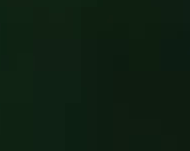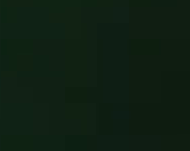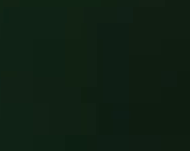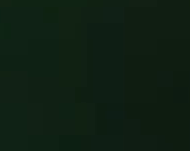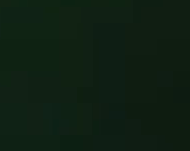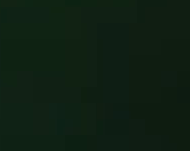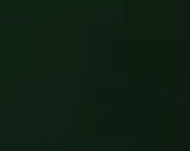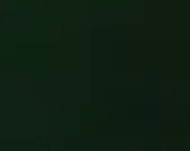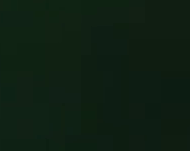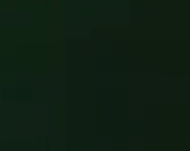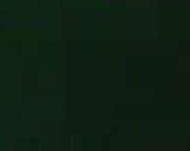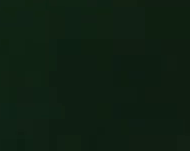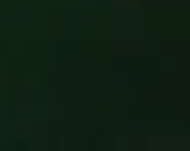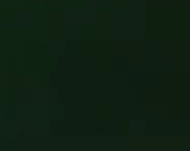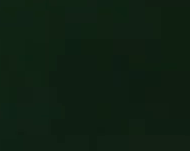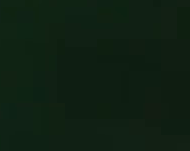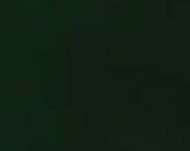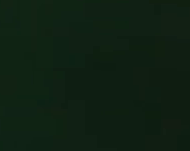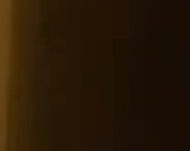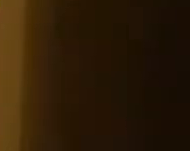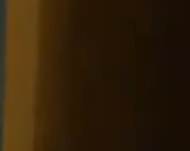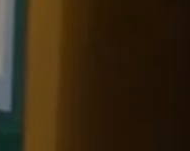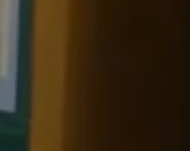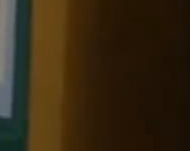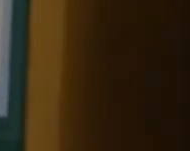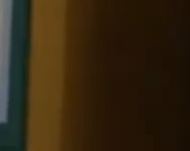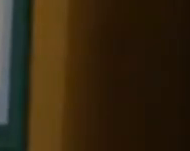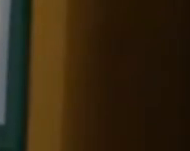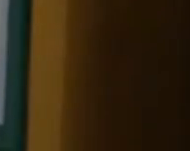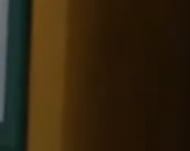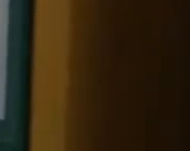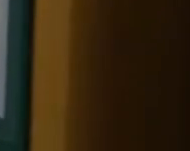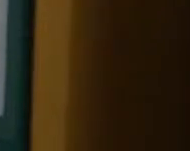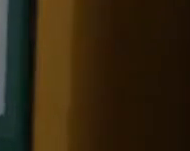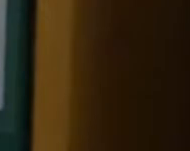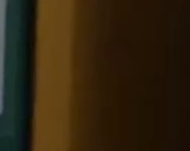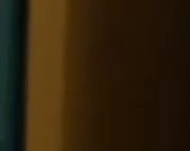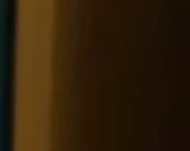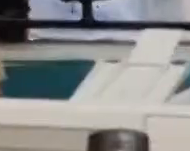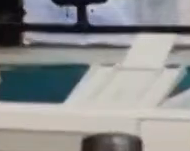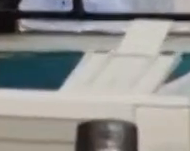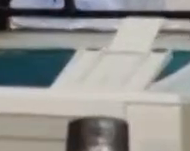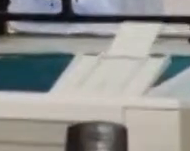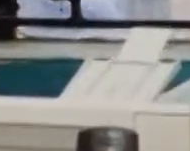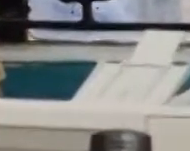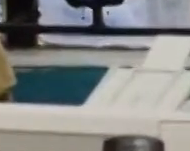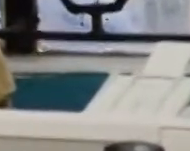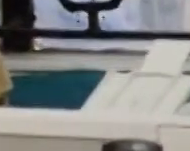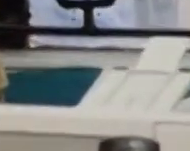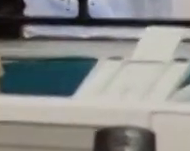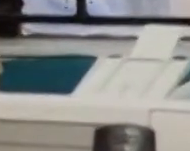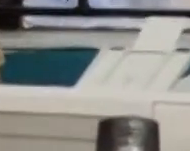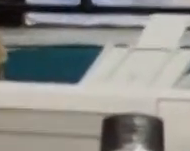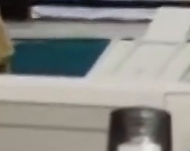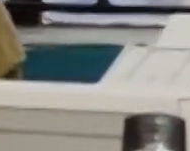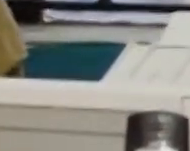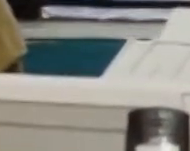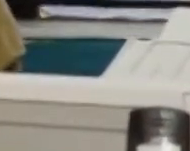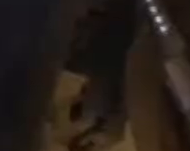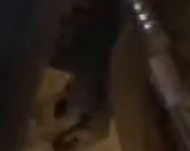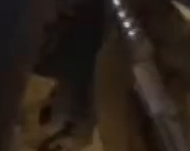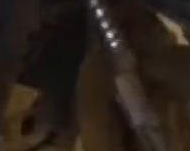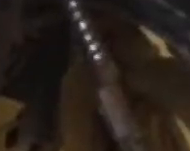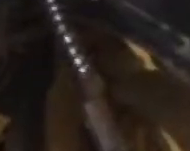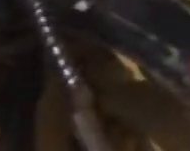our statements monthly on email. Now we get them anytime we want. So for the pandemic, that has been awesome. After COVID-19